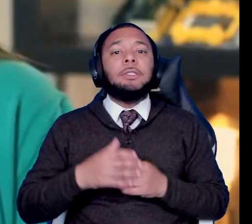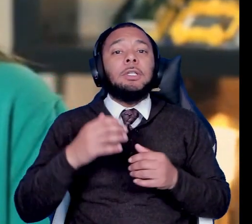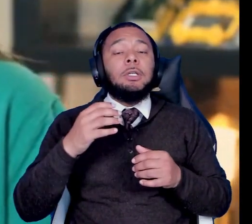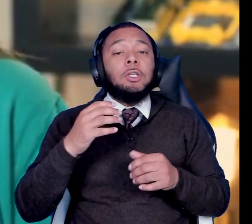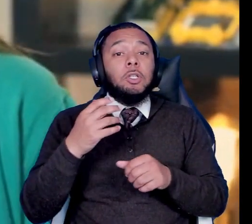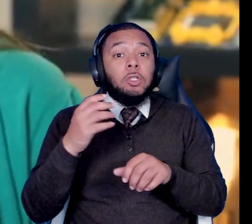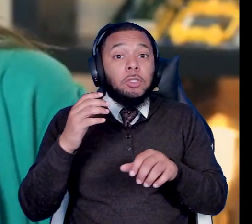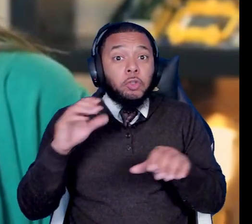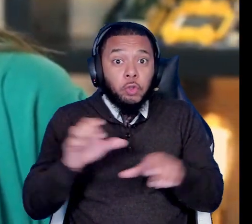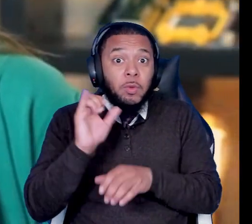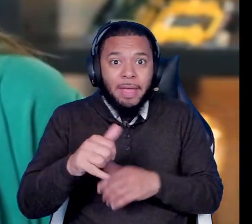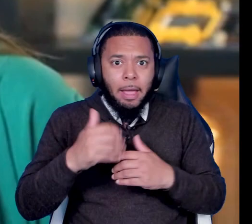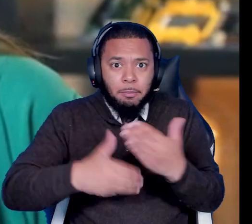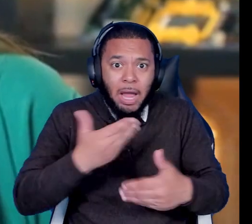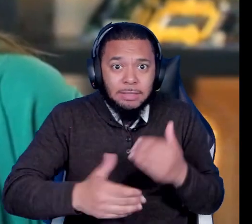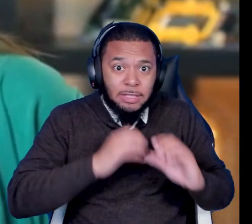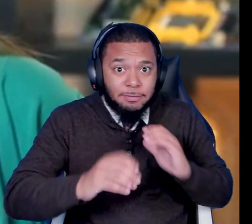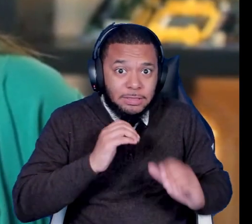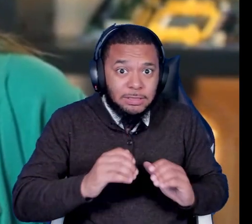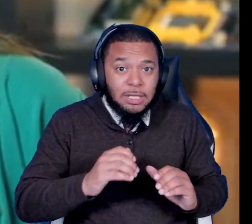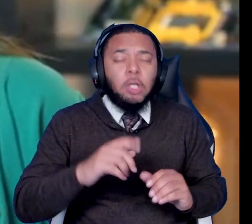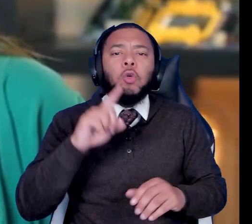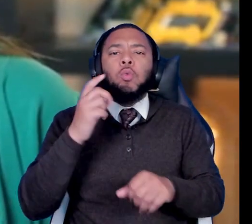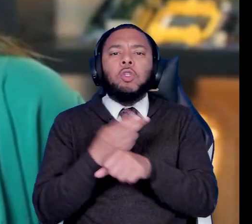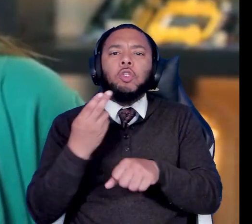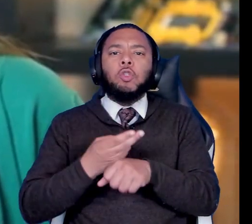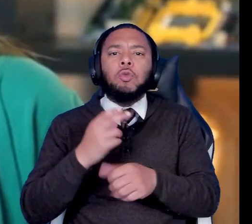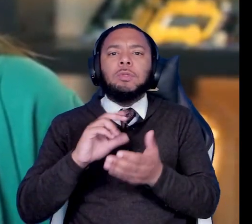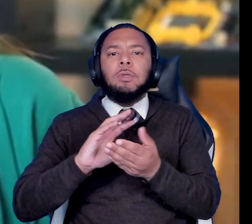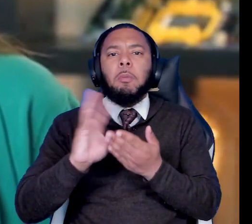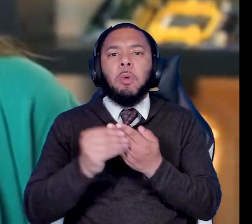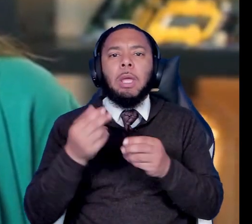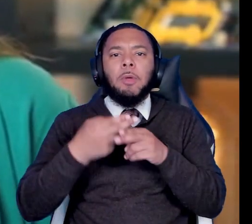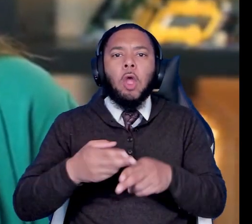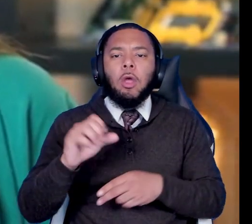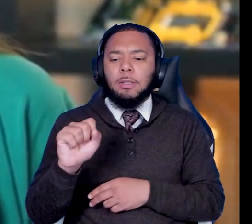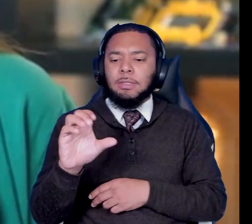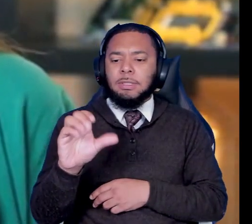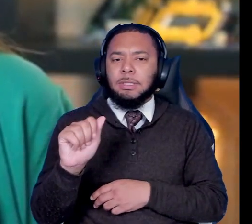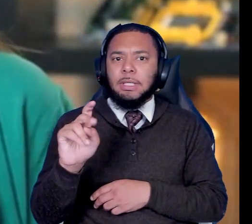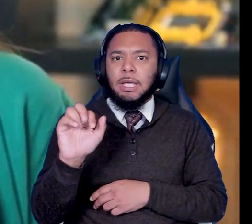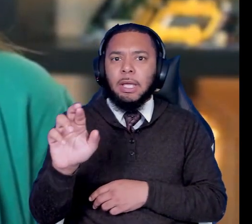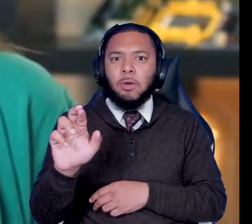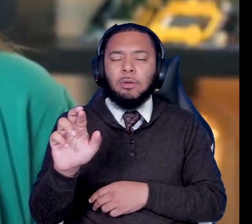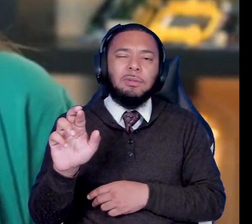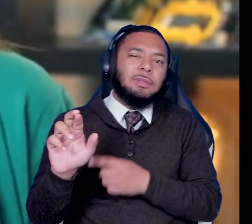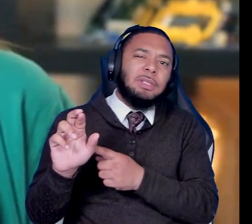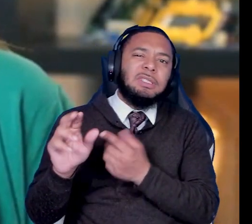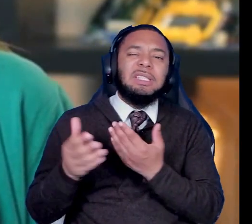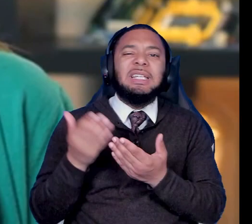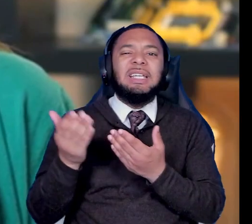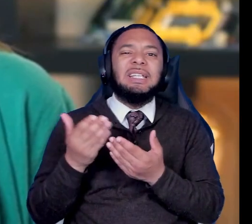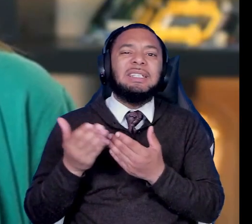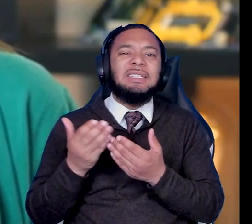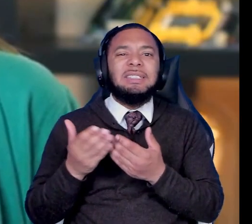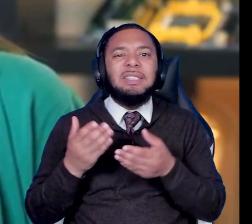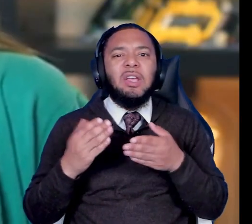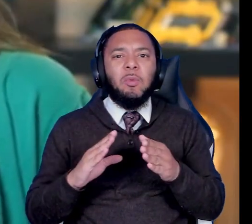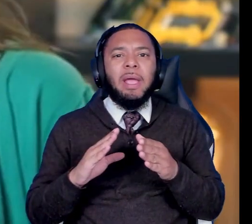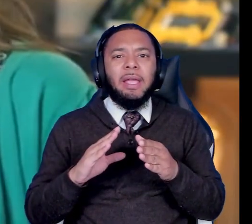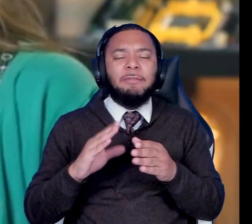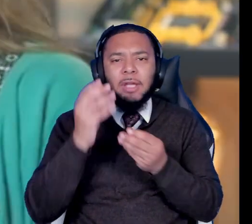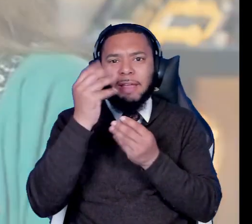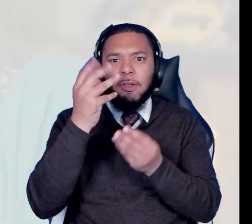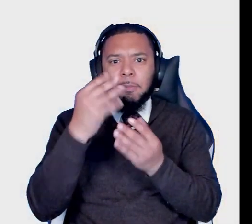scanner. The scanner is thought of as sort of an easier way to get information in and out of your